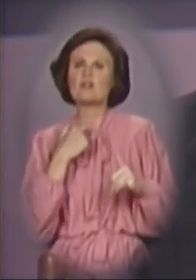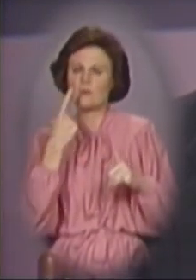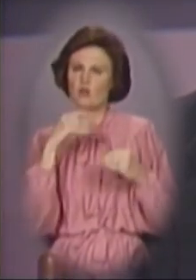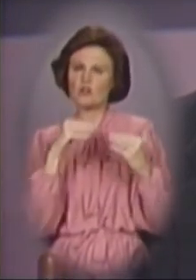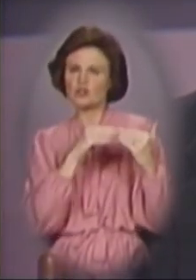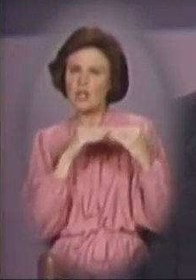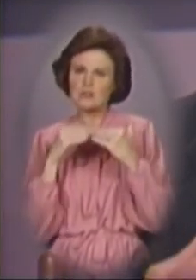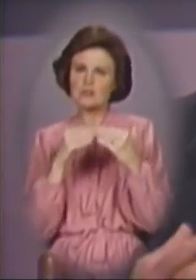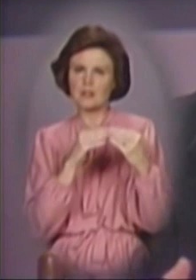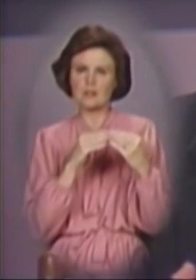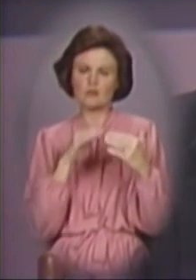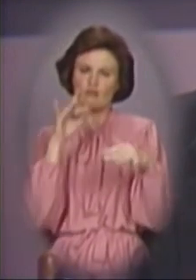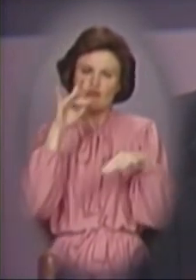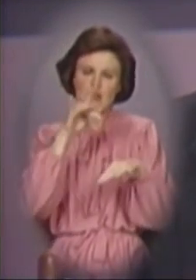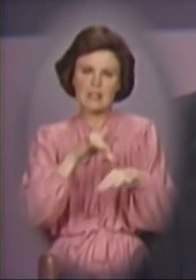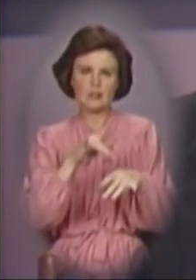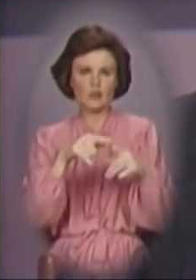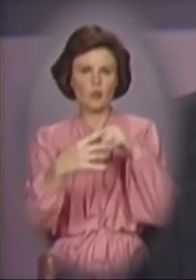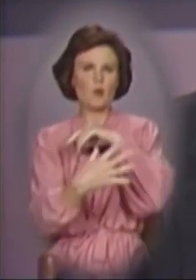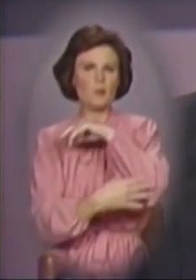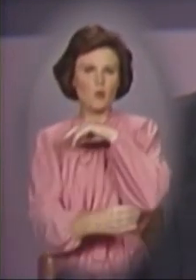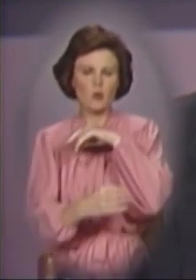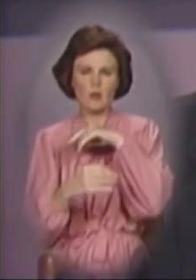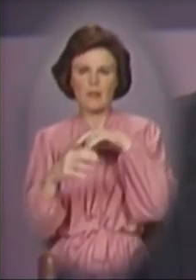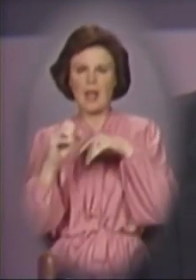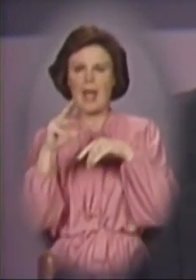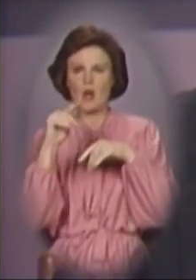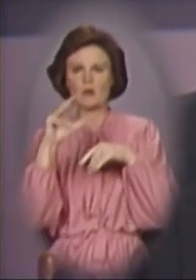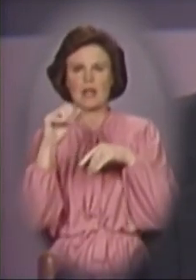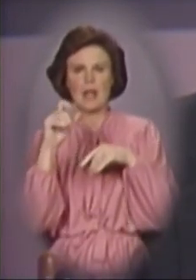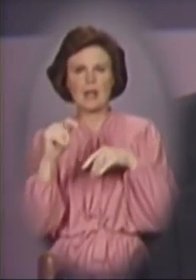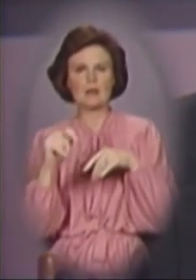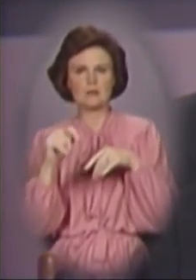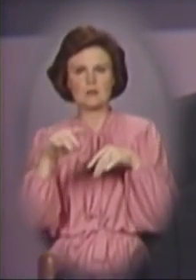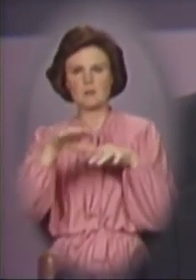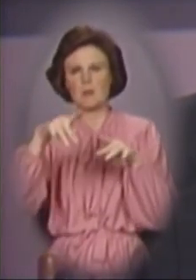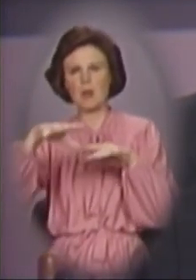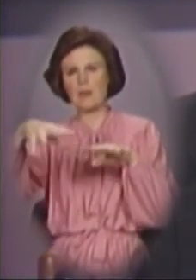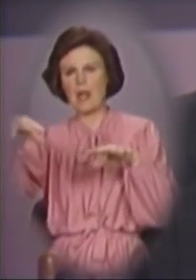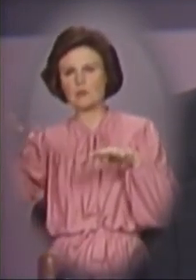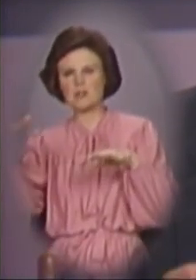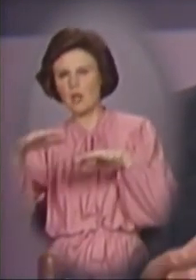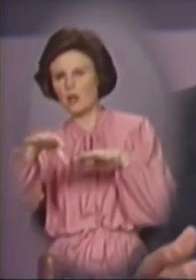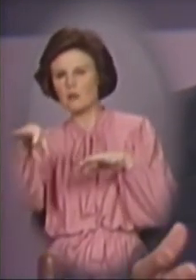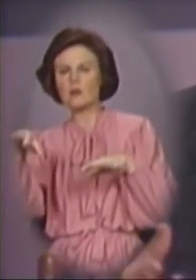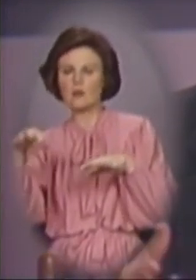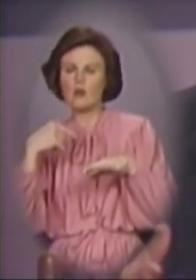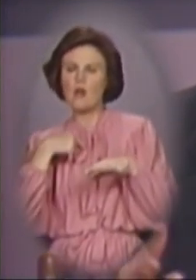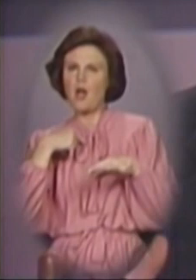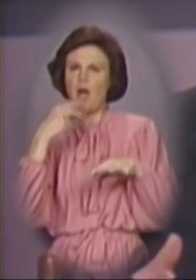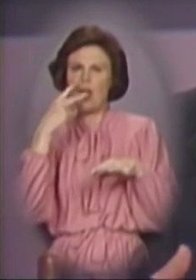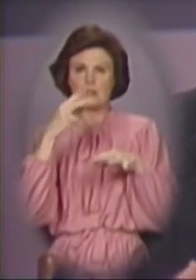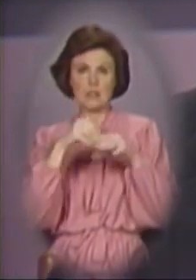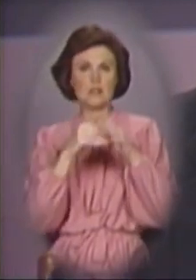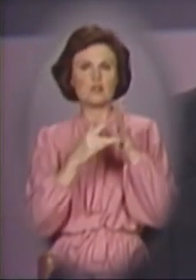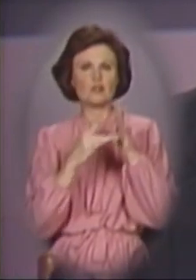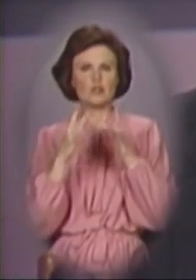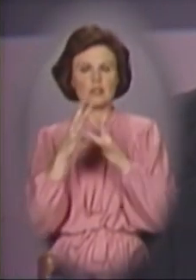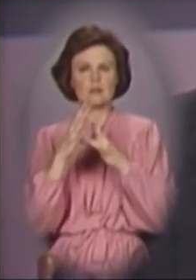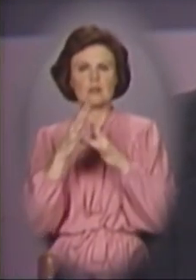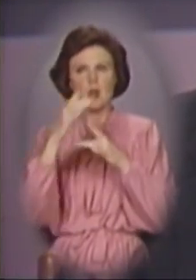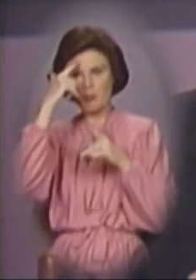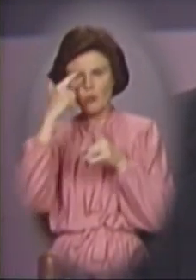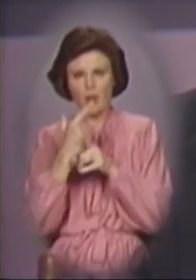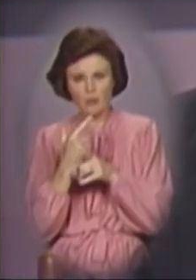for justice, reaching out to the poor, the outcast, marginalized people. I see in Jesus a